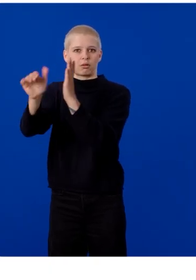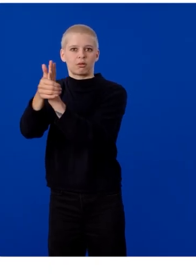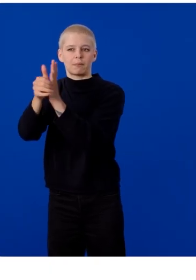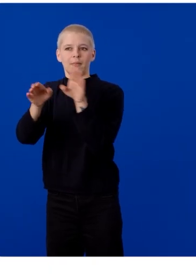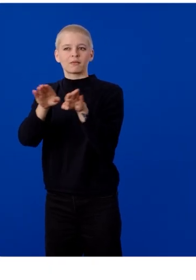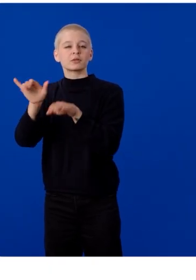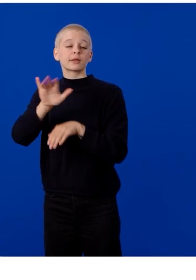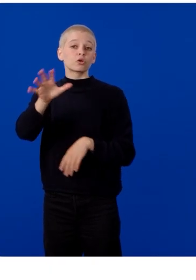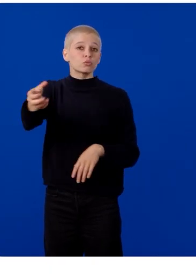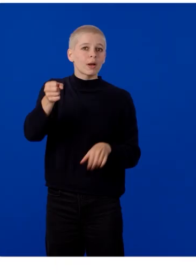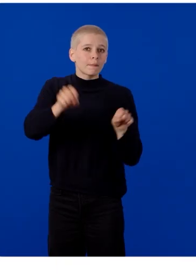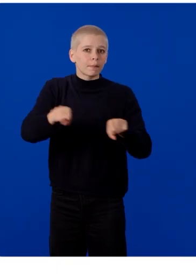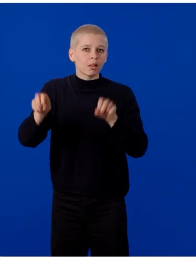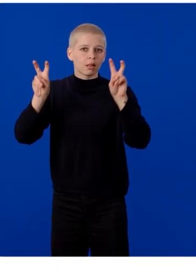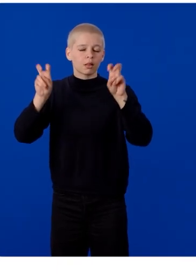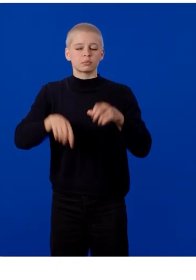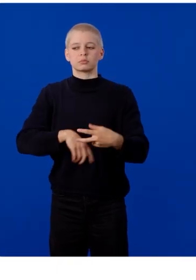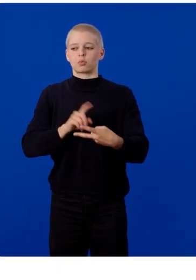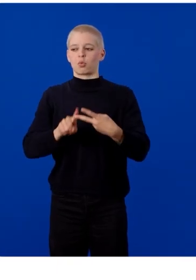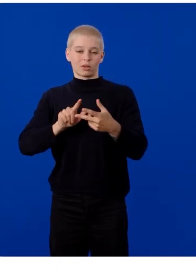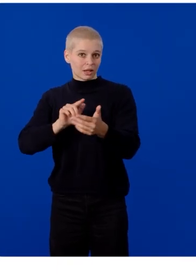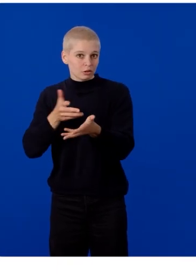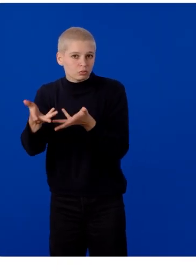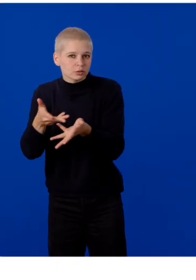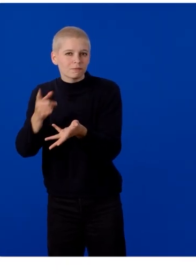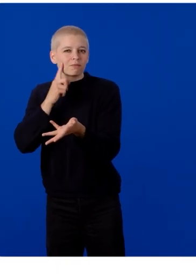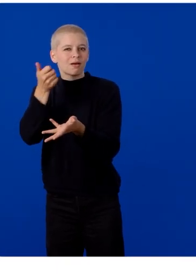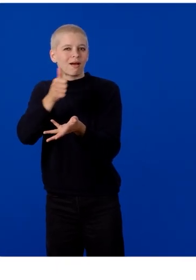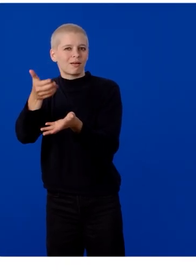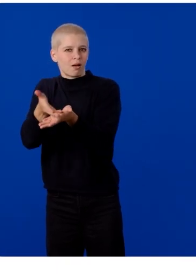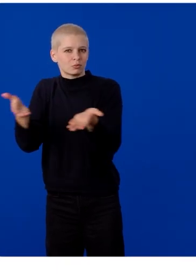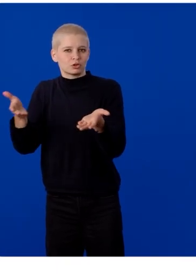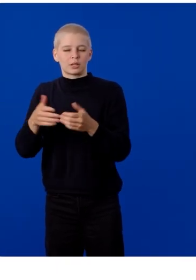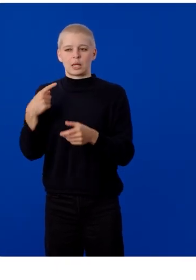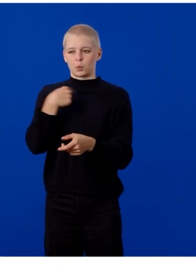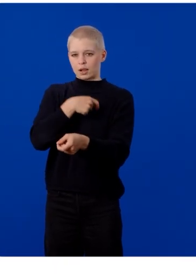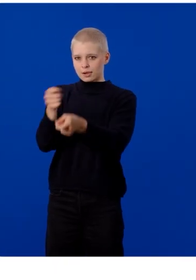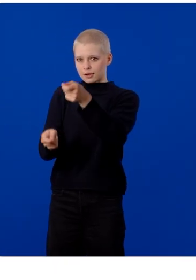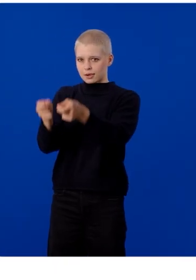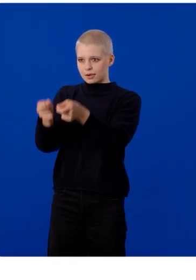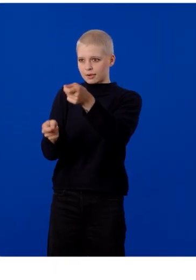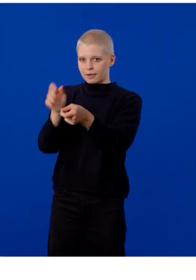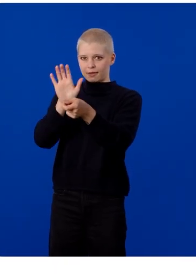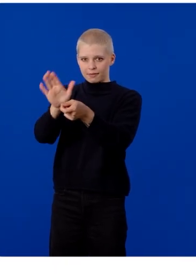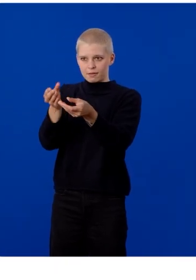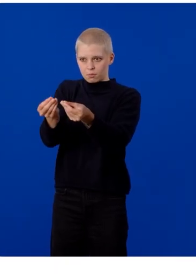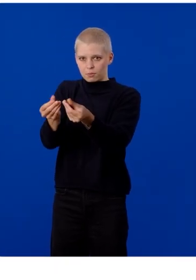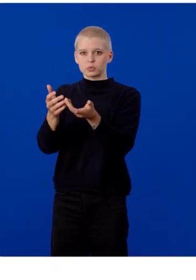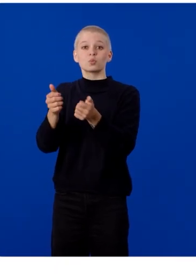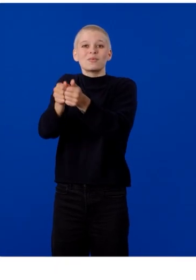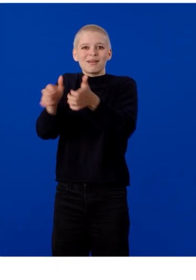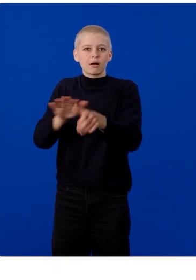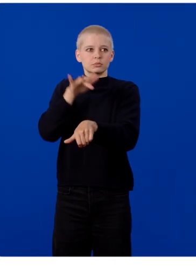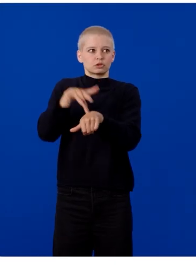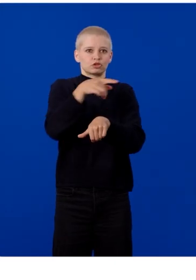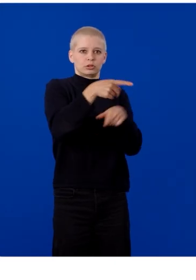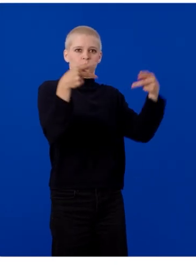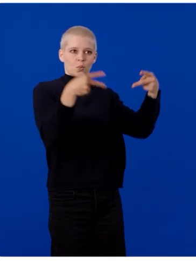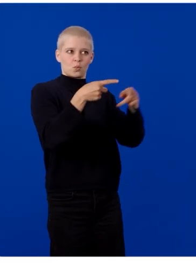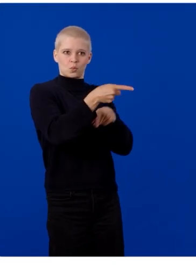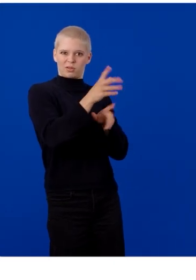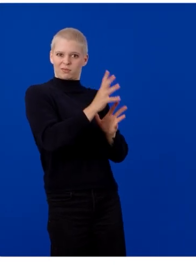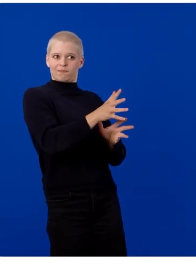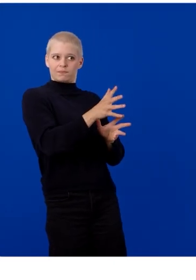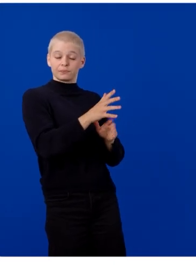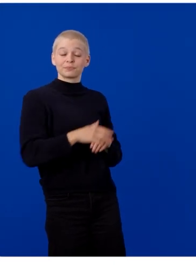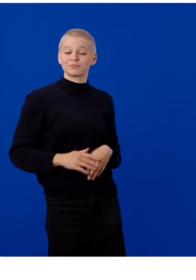grabbable or interactive to any object and configure their properties, all without touching code. Now here